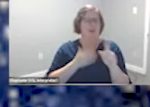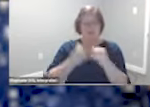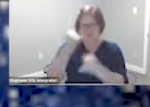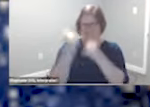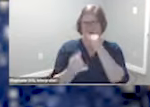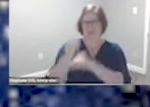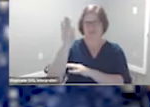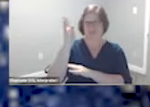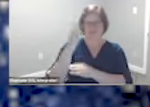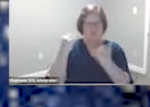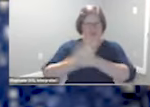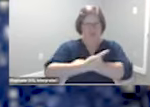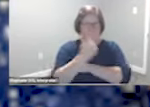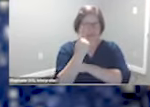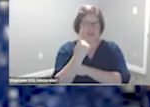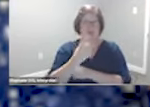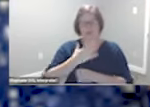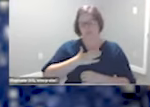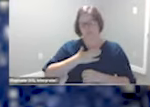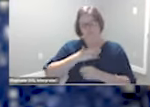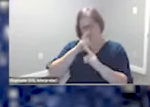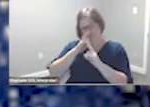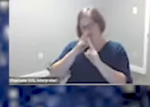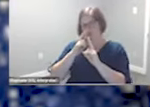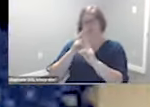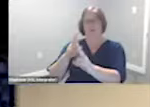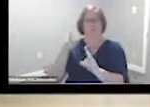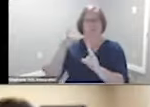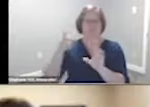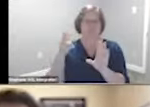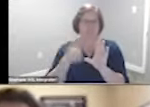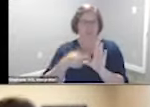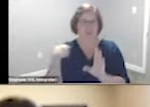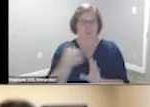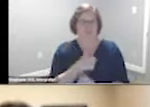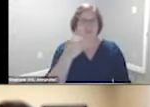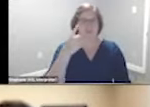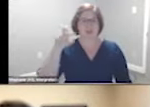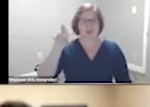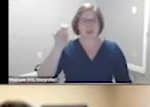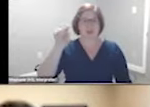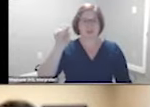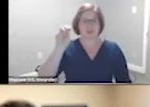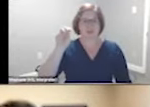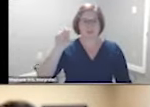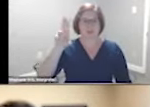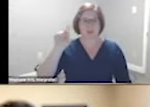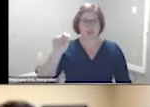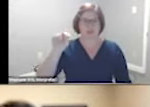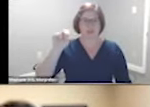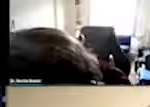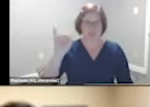am incredibly honored to have her joining us this afternoon. Dr. Soyeon Yi is South Korea's